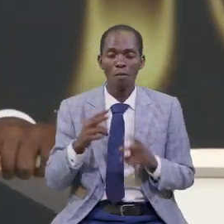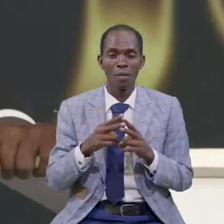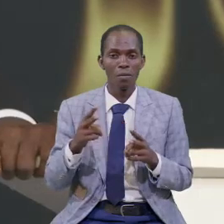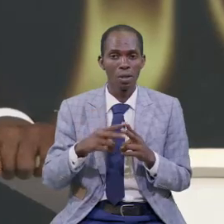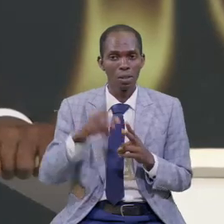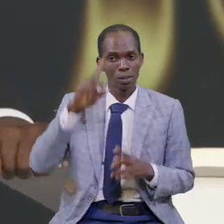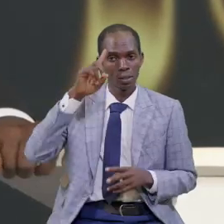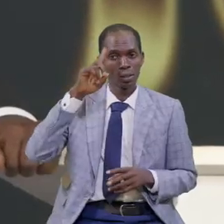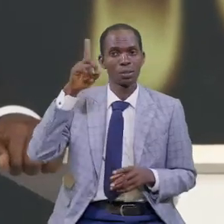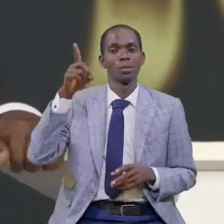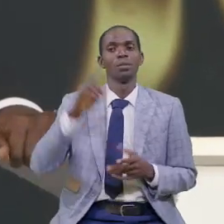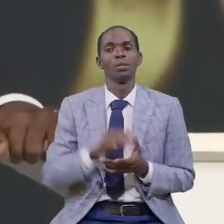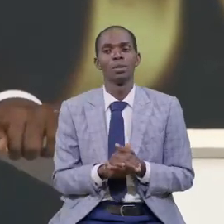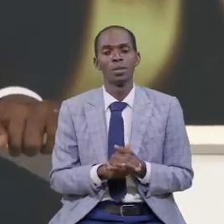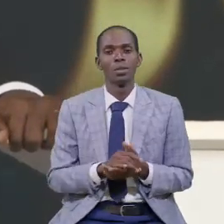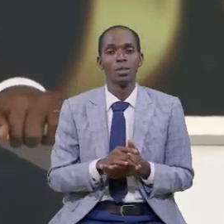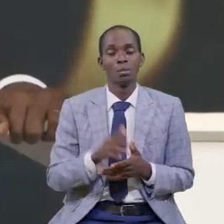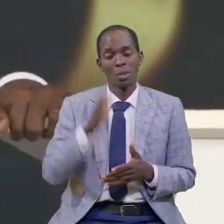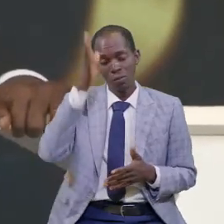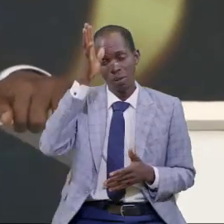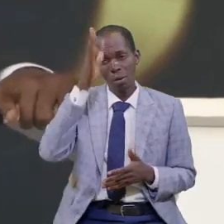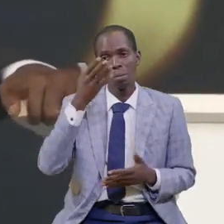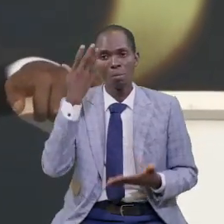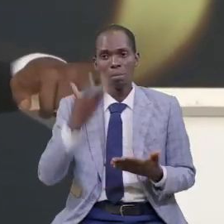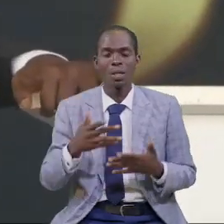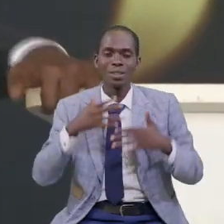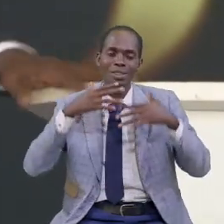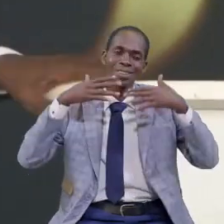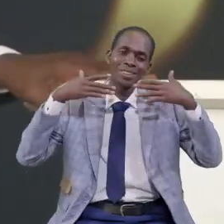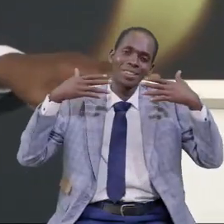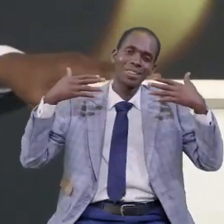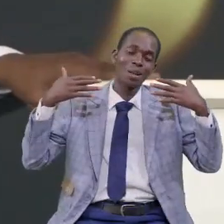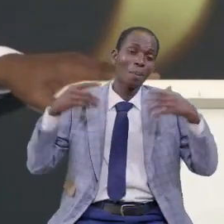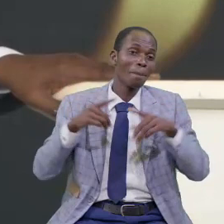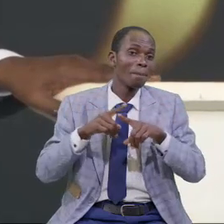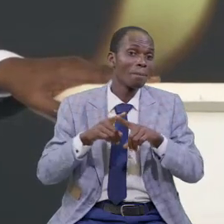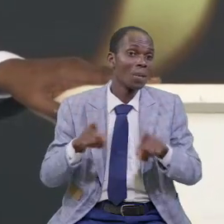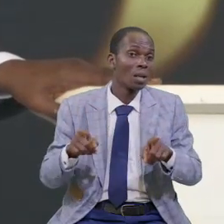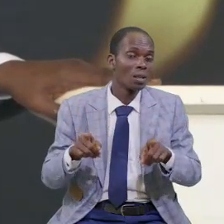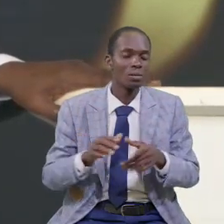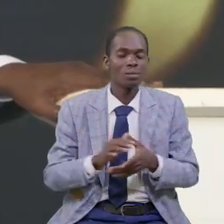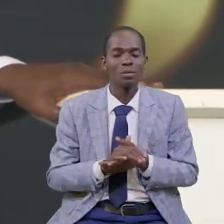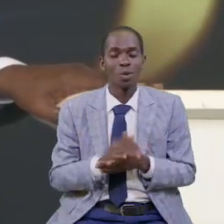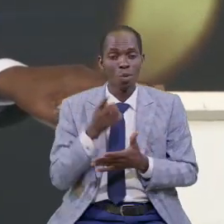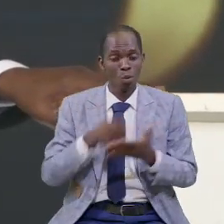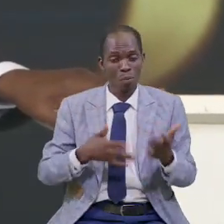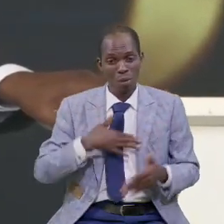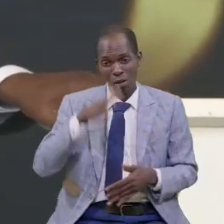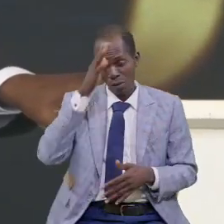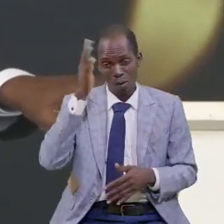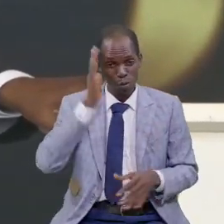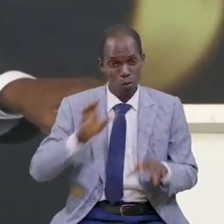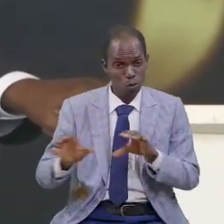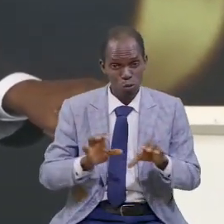see his teeth as he grins. But what he was going to do, he had a strong